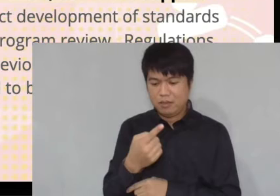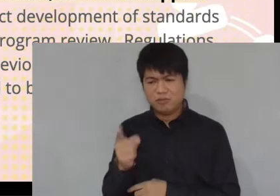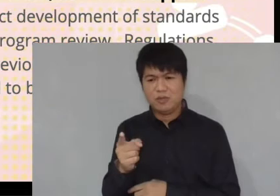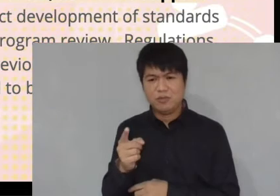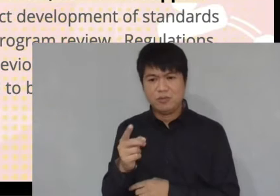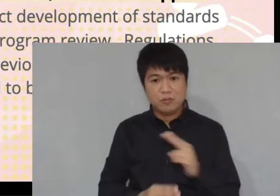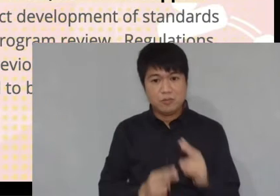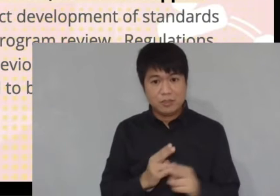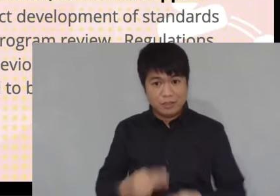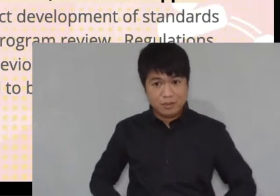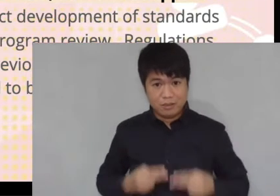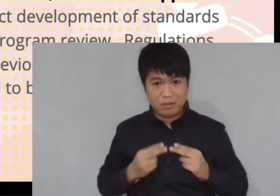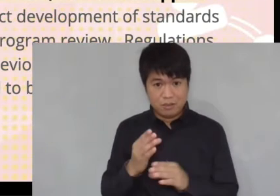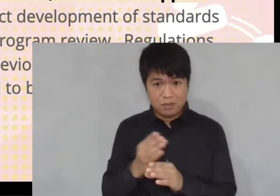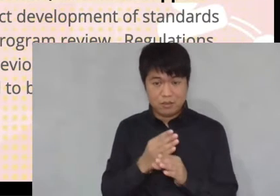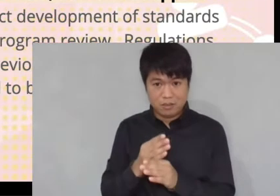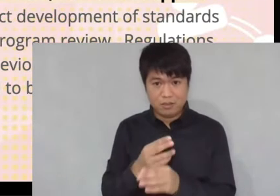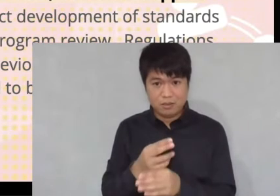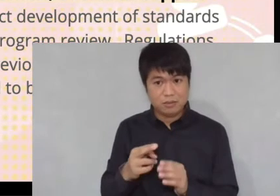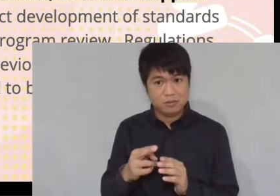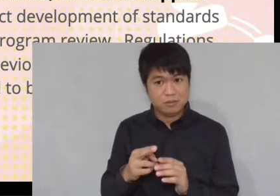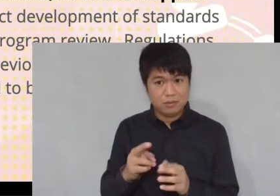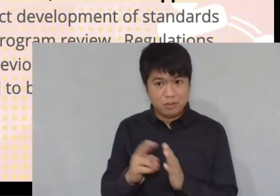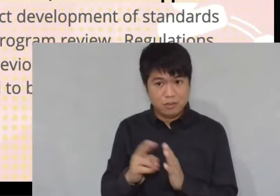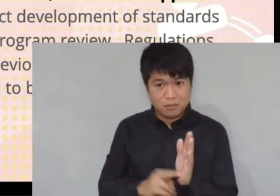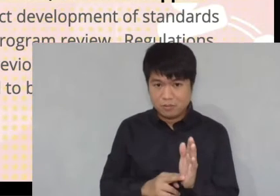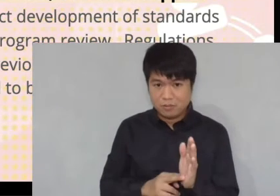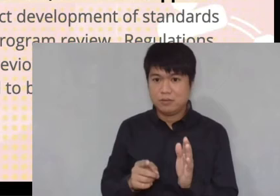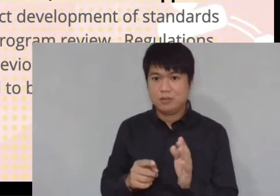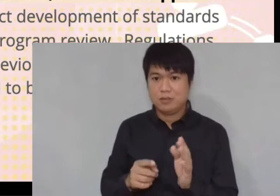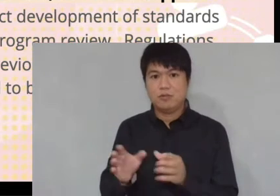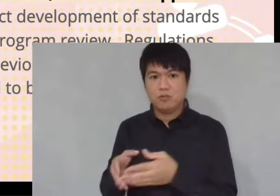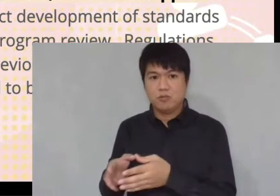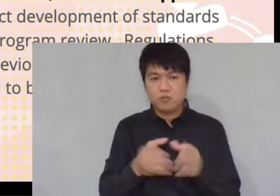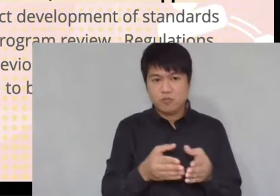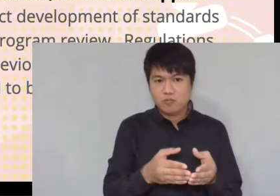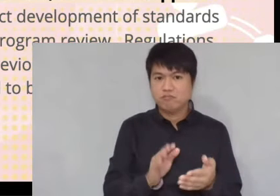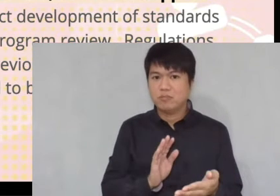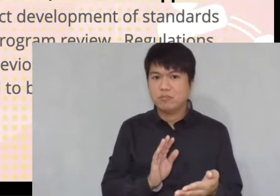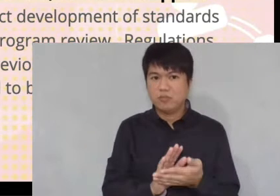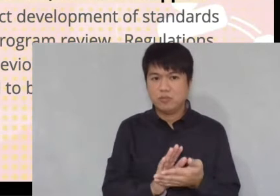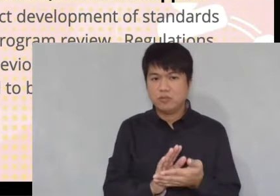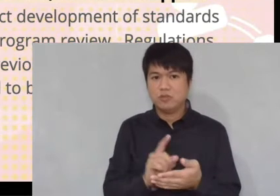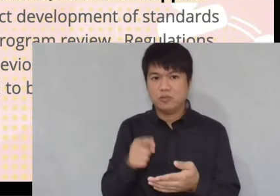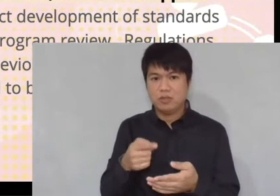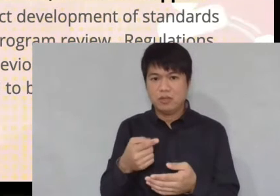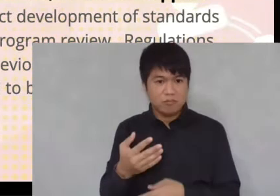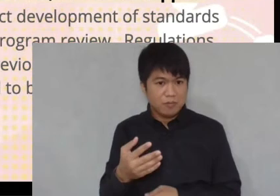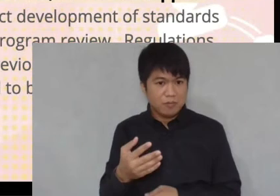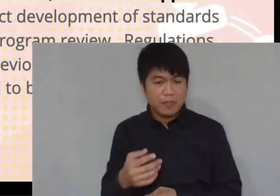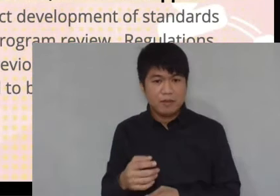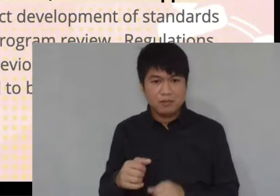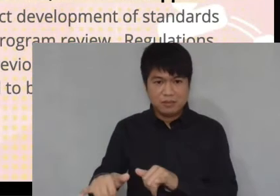universal health care, this regulation should favor a multi-sectoral approach. And like the previous items, standards of